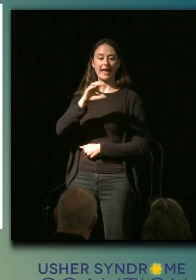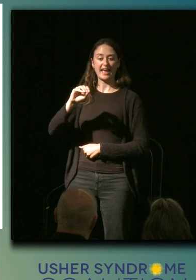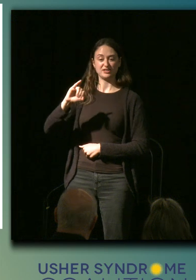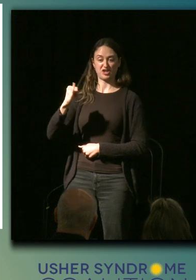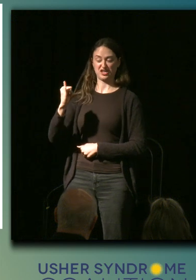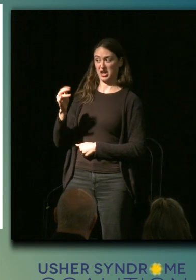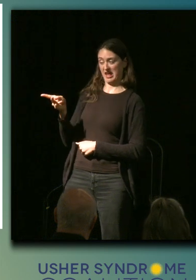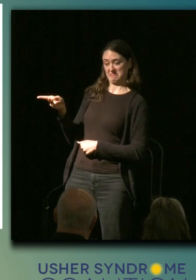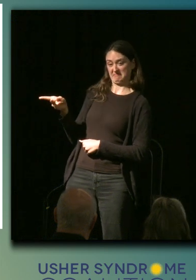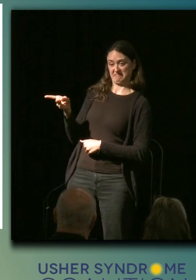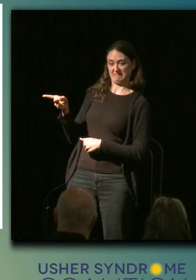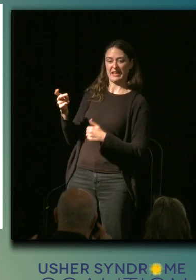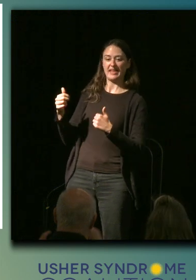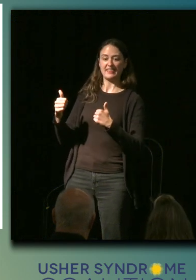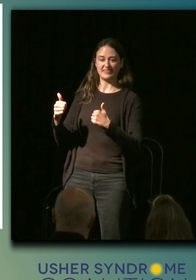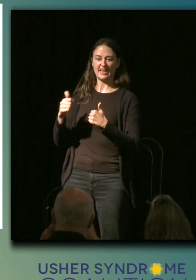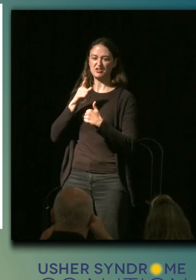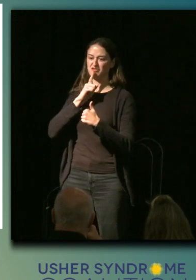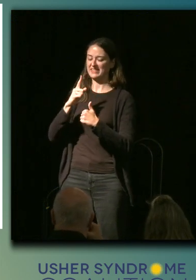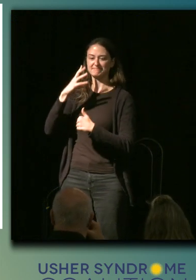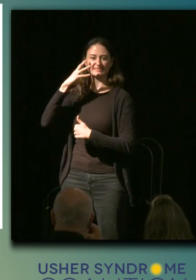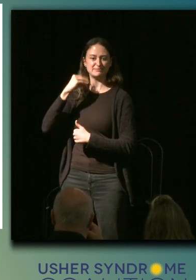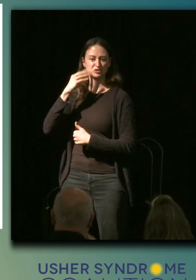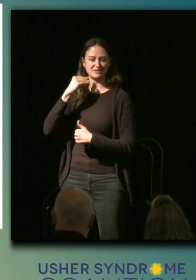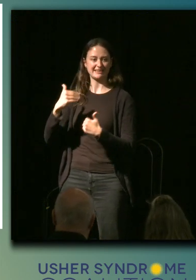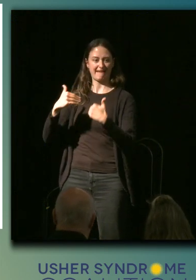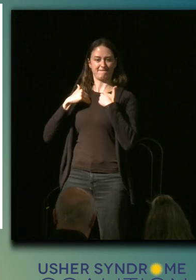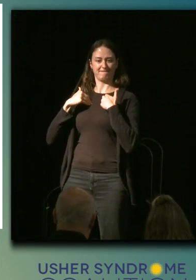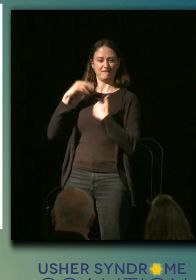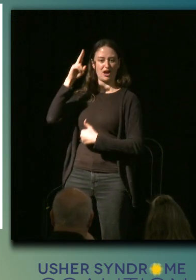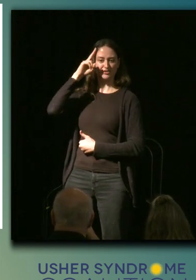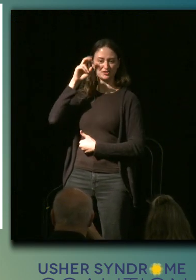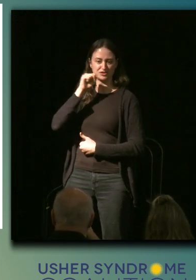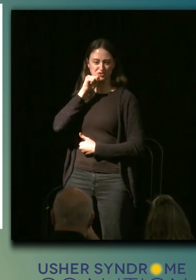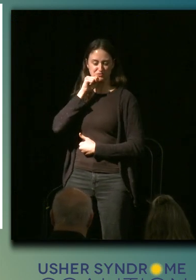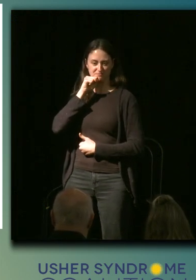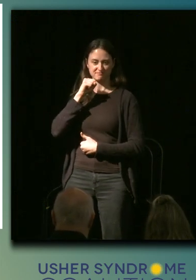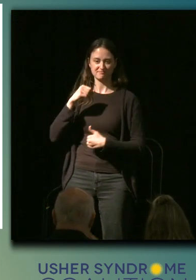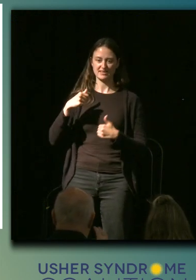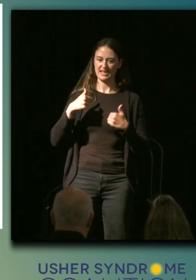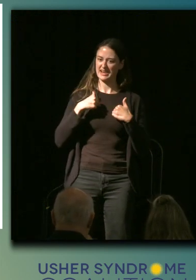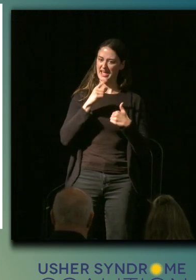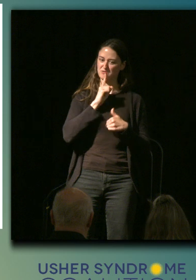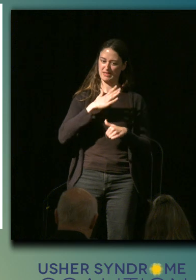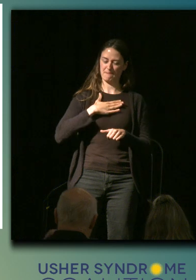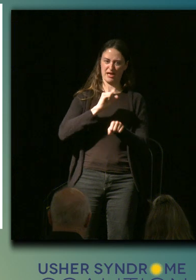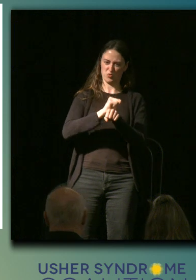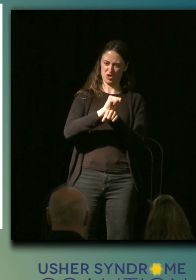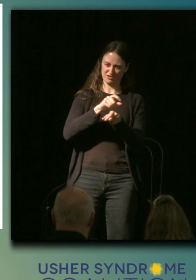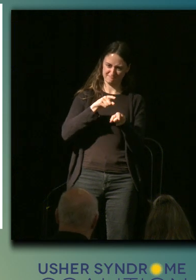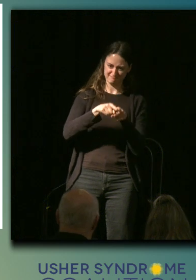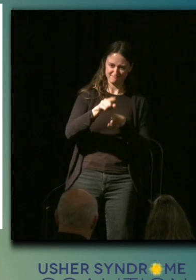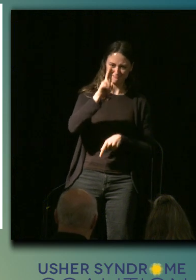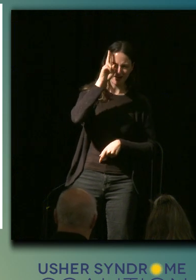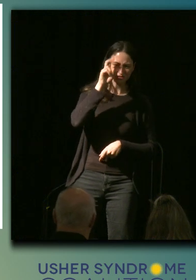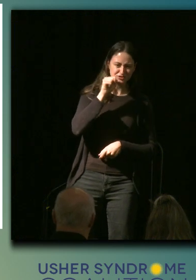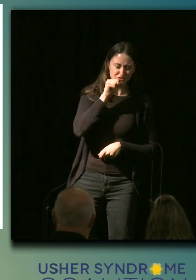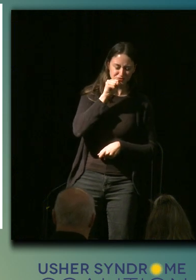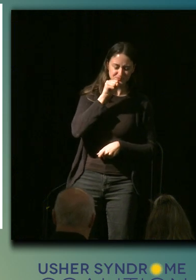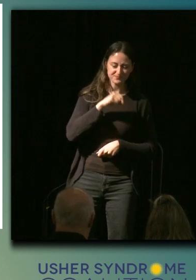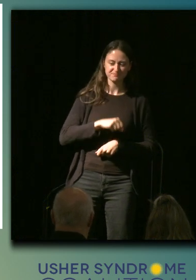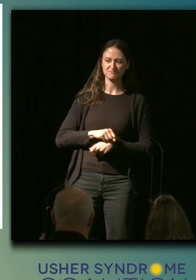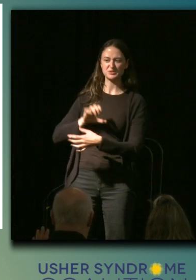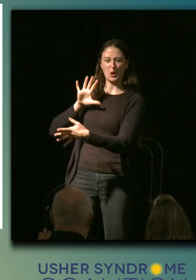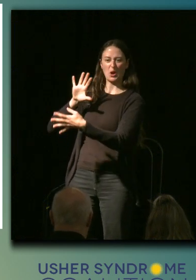in Usher. We have since gotten together to know each other as our families have spent